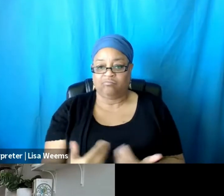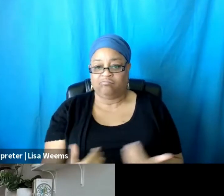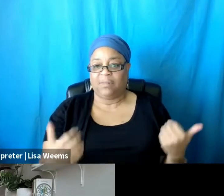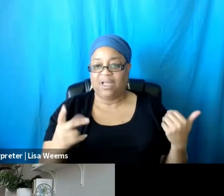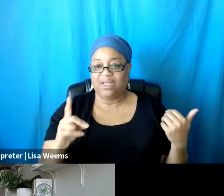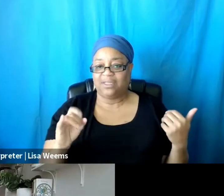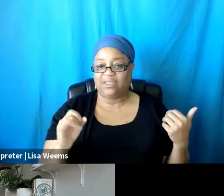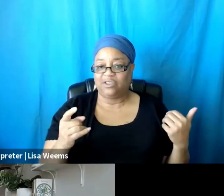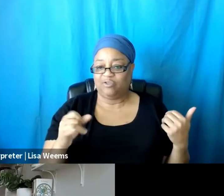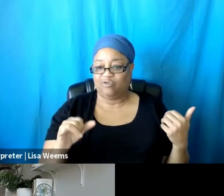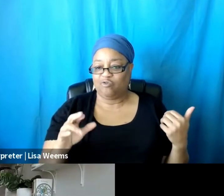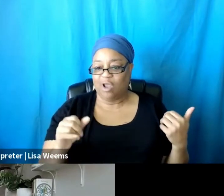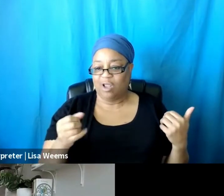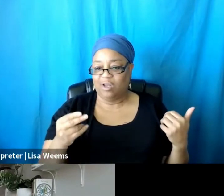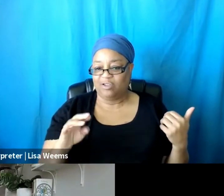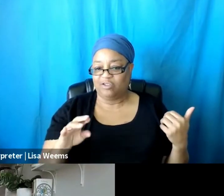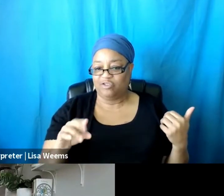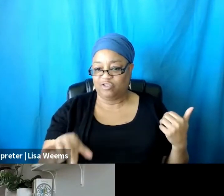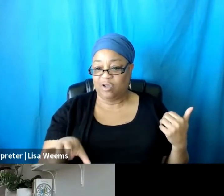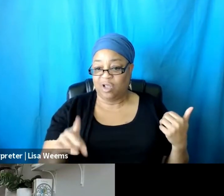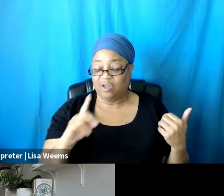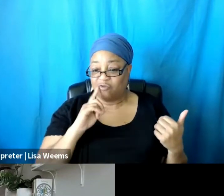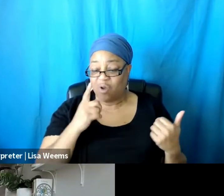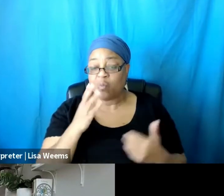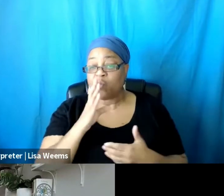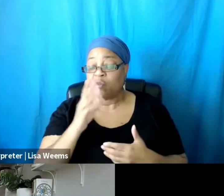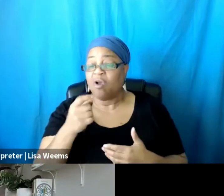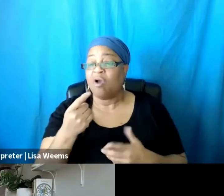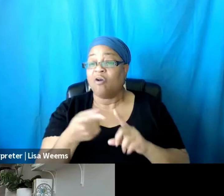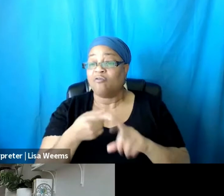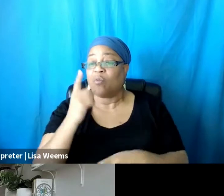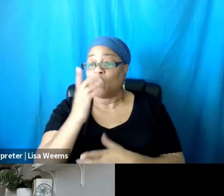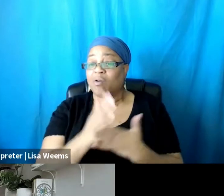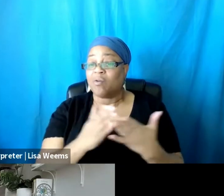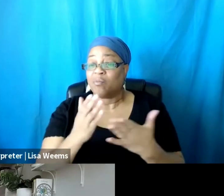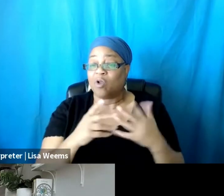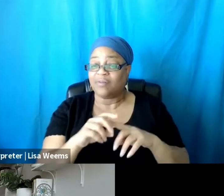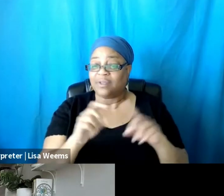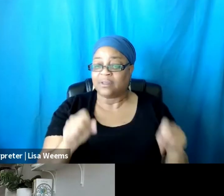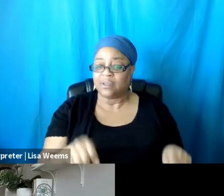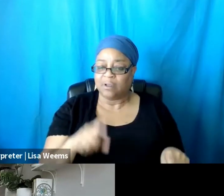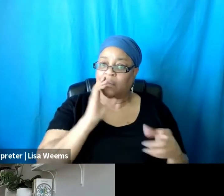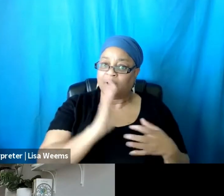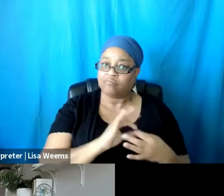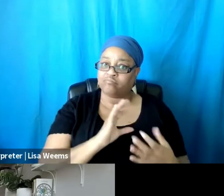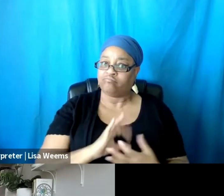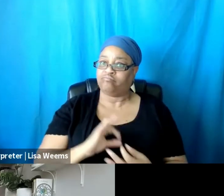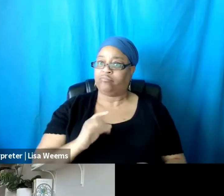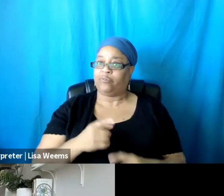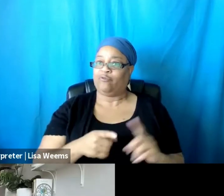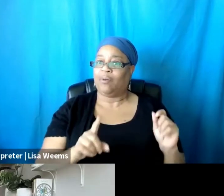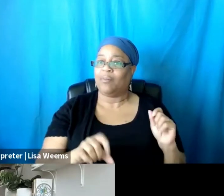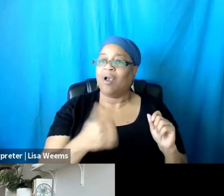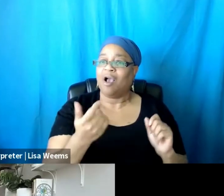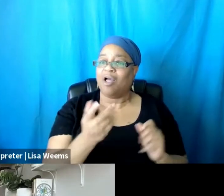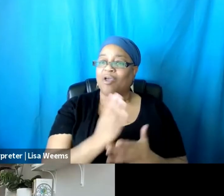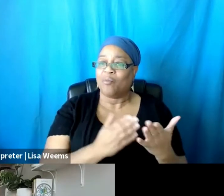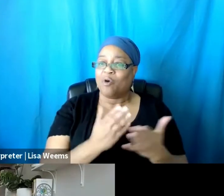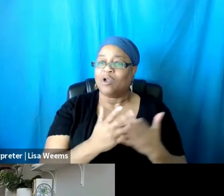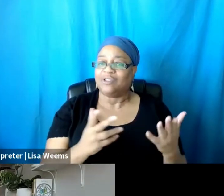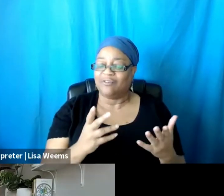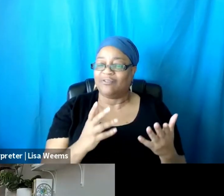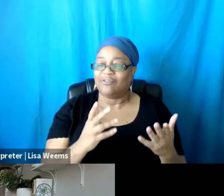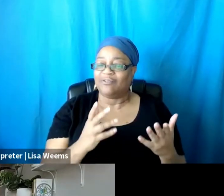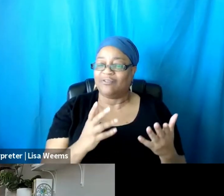of the system, they are also disenfranchised in other components, which is why it's important to understand intersectionality as